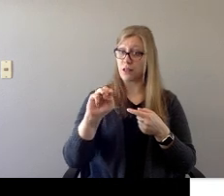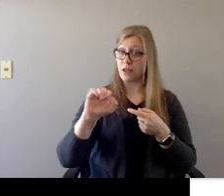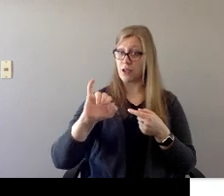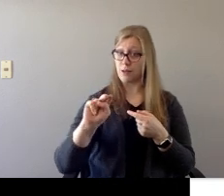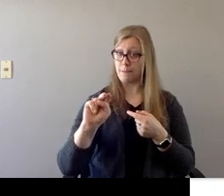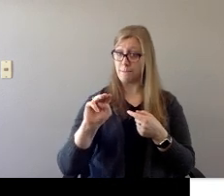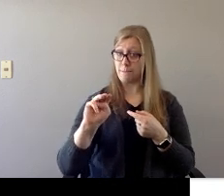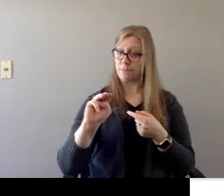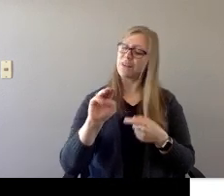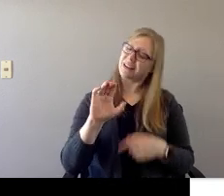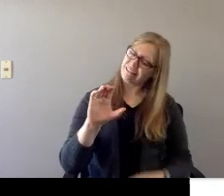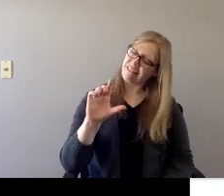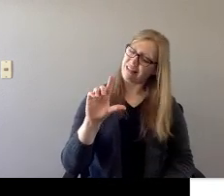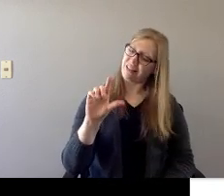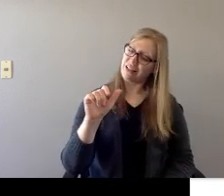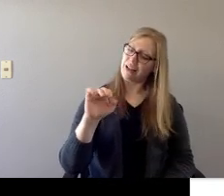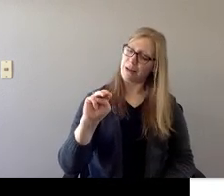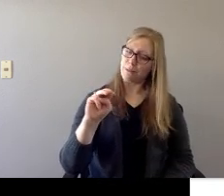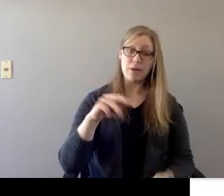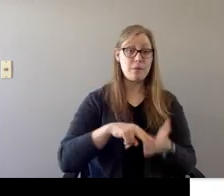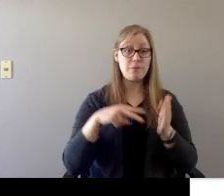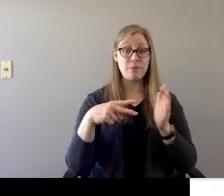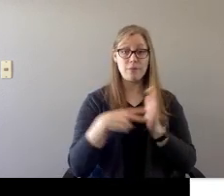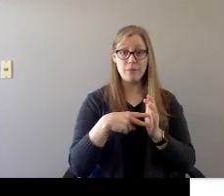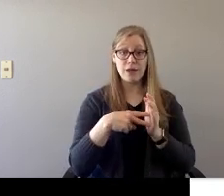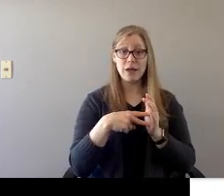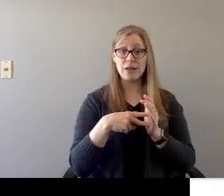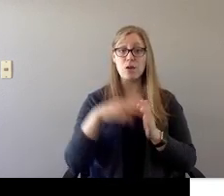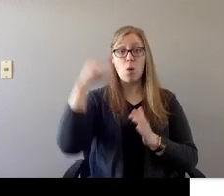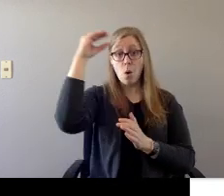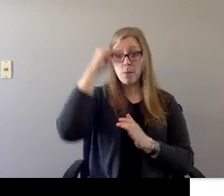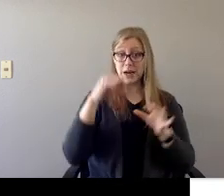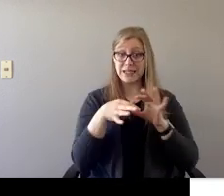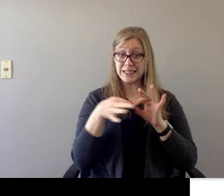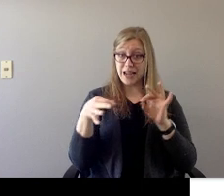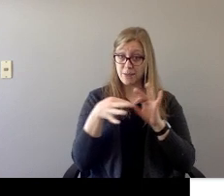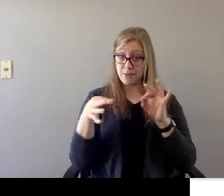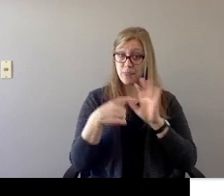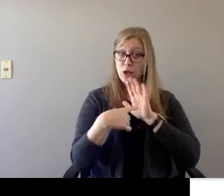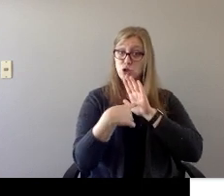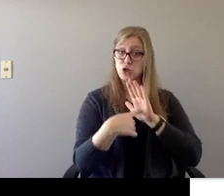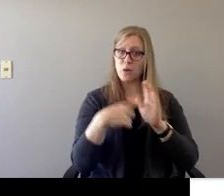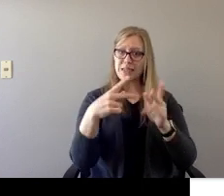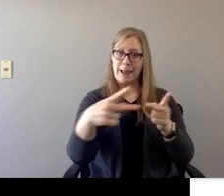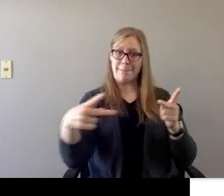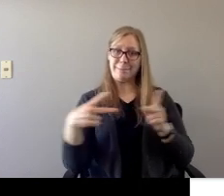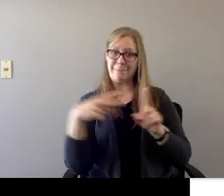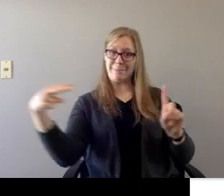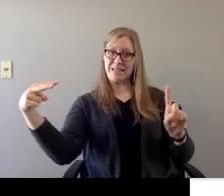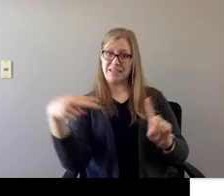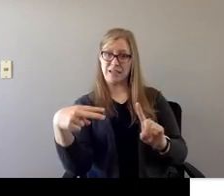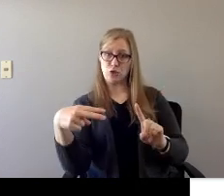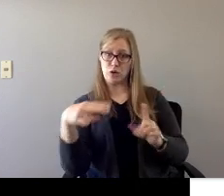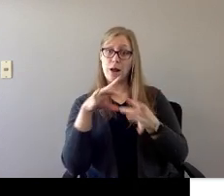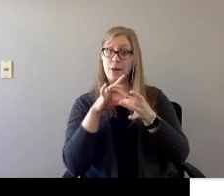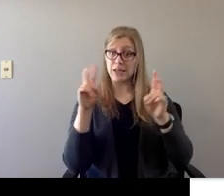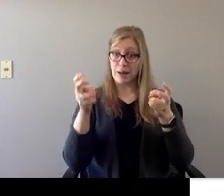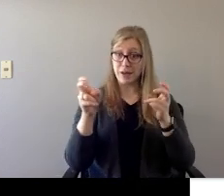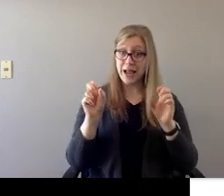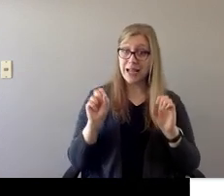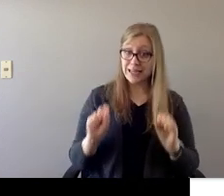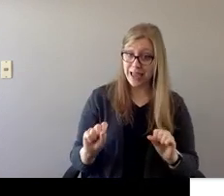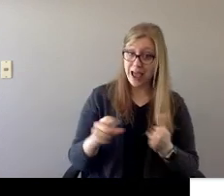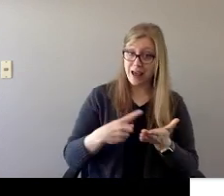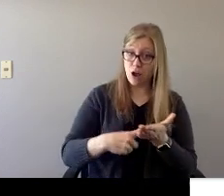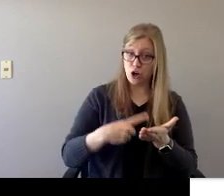opinion statement that shows a position on an arguable topic. Next is reason, and that's a statement that supports